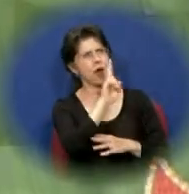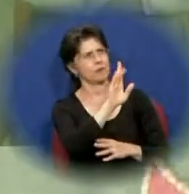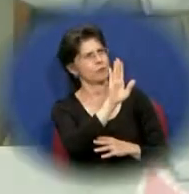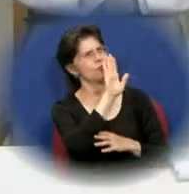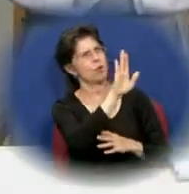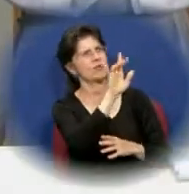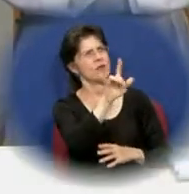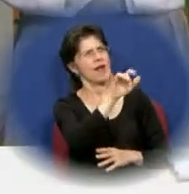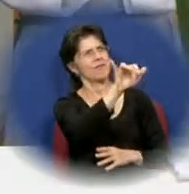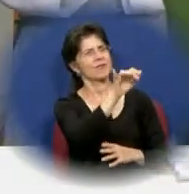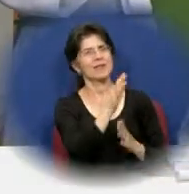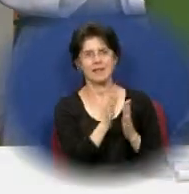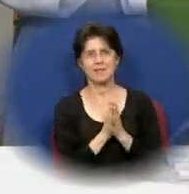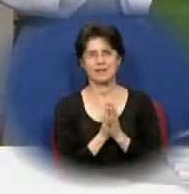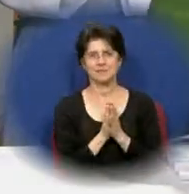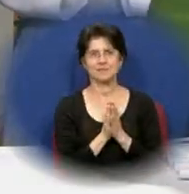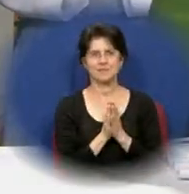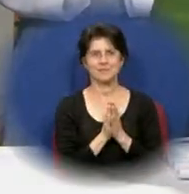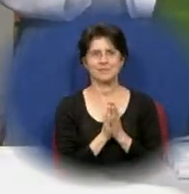ever. Amen.